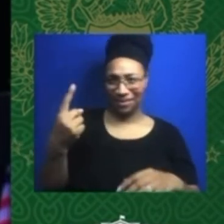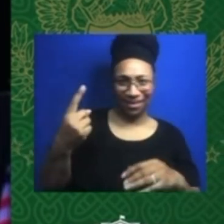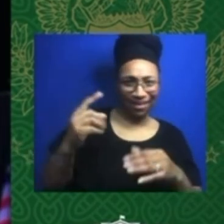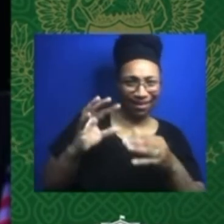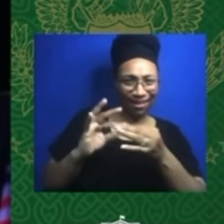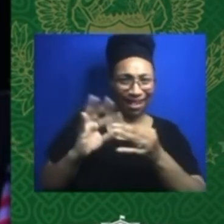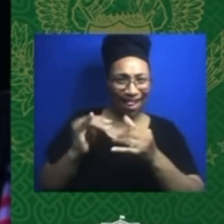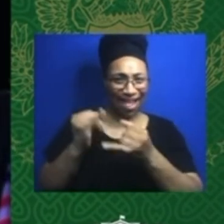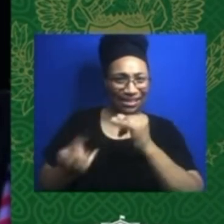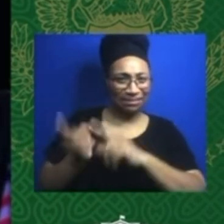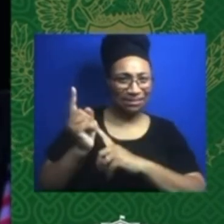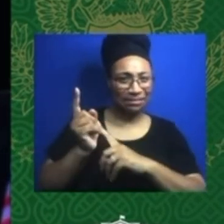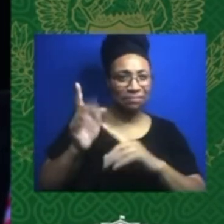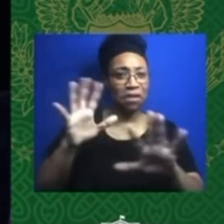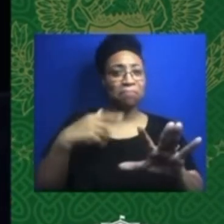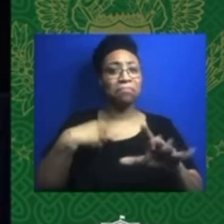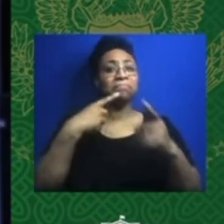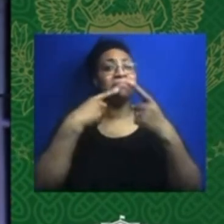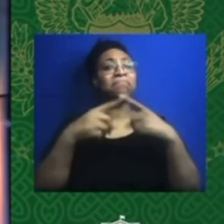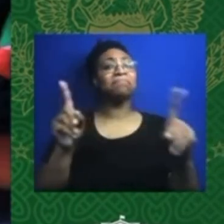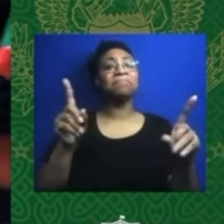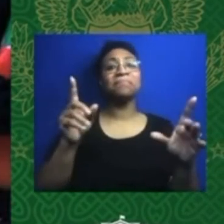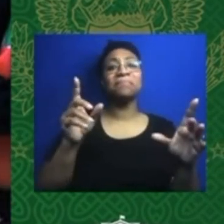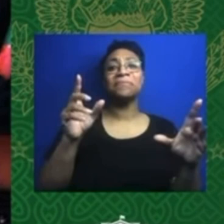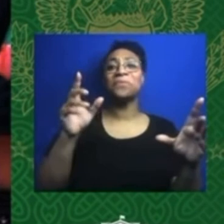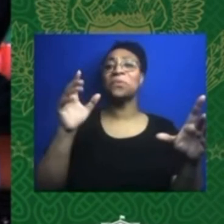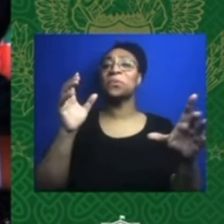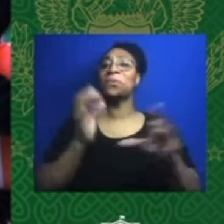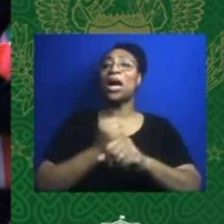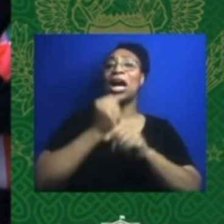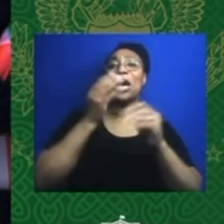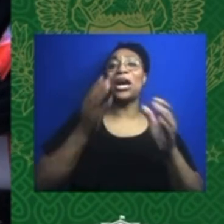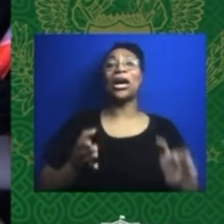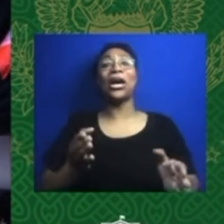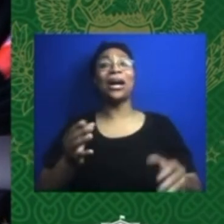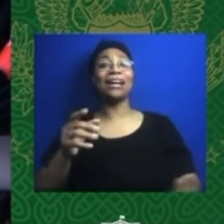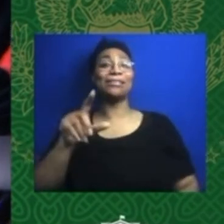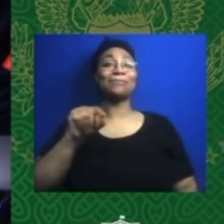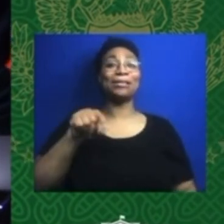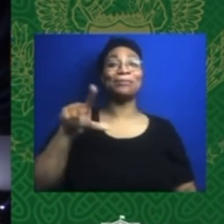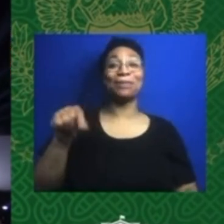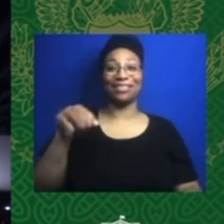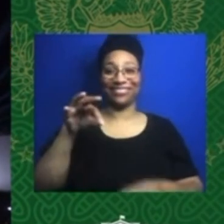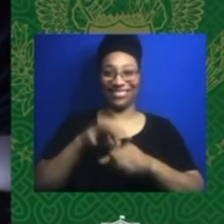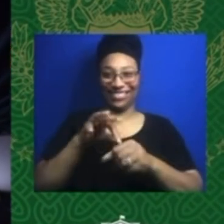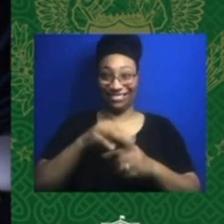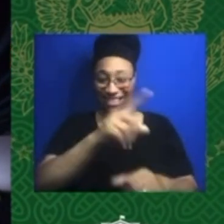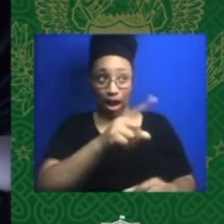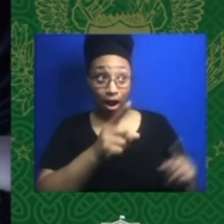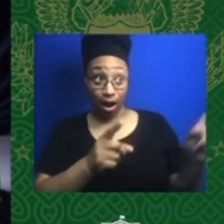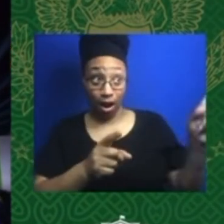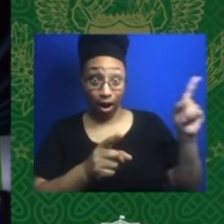see another Irish-American president? Joe Biden is a throwback politically. Future links between